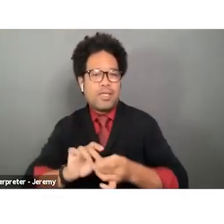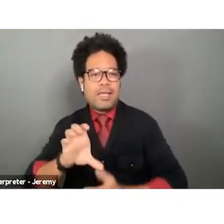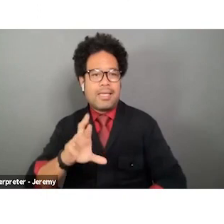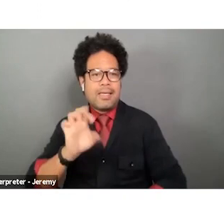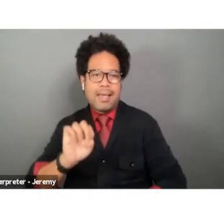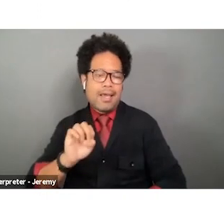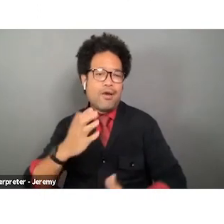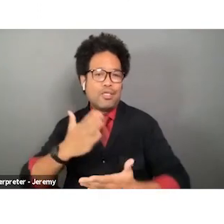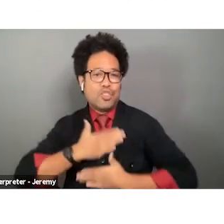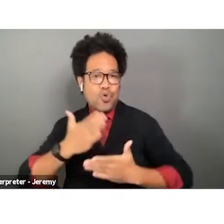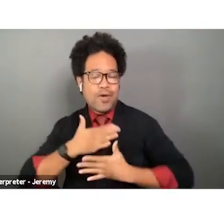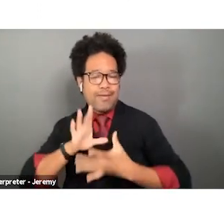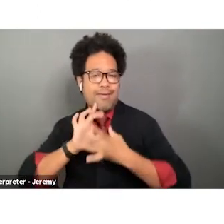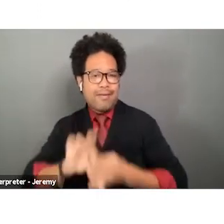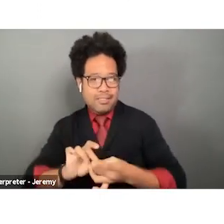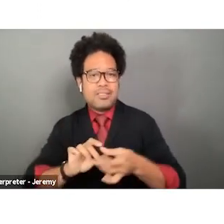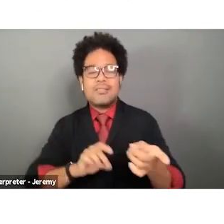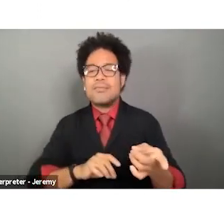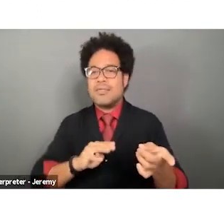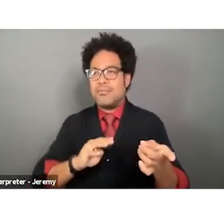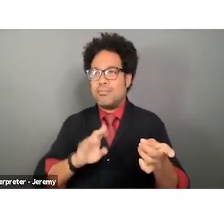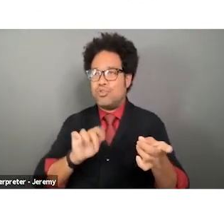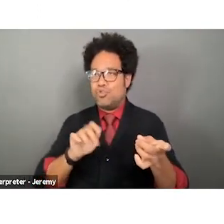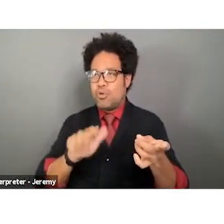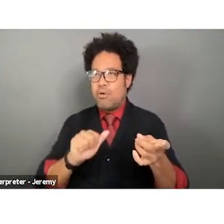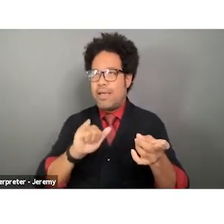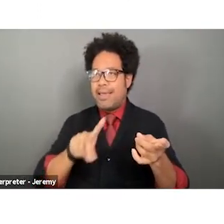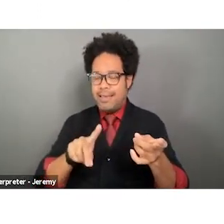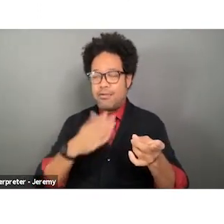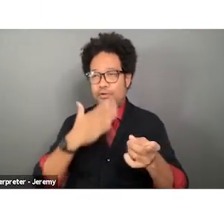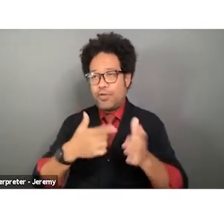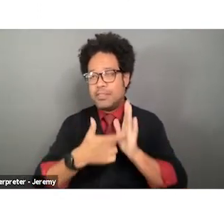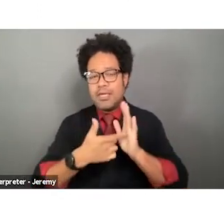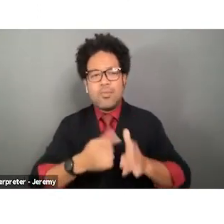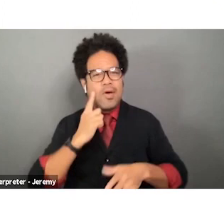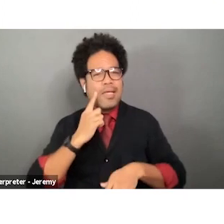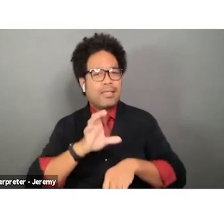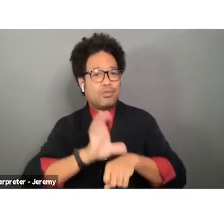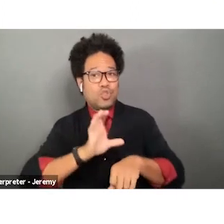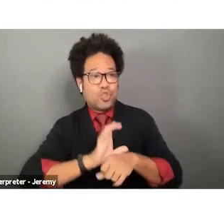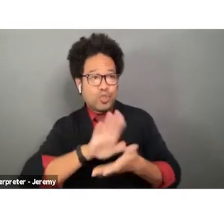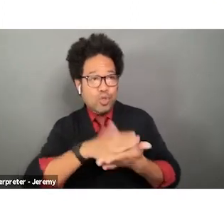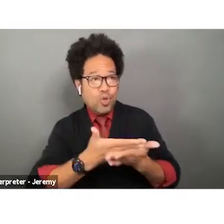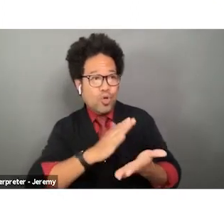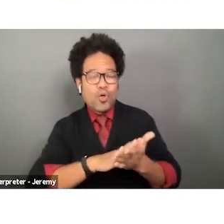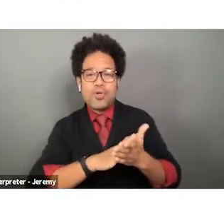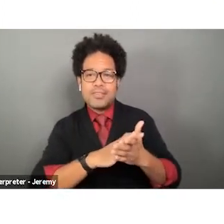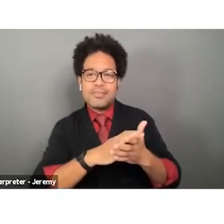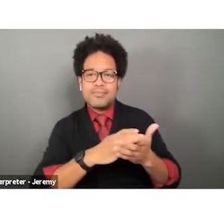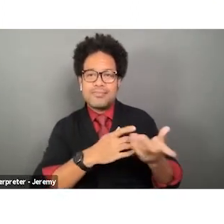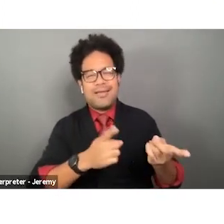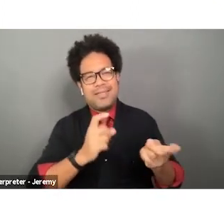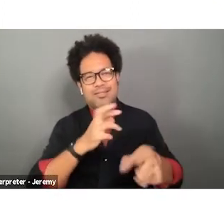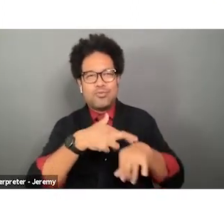connection. Mutual aid is a great example of this. I would also say church cookouts, just using references that I learned growing